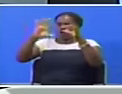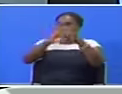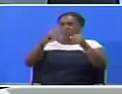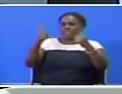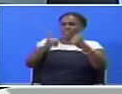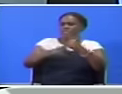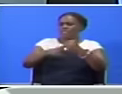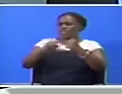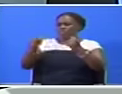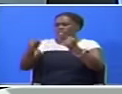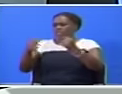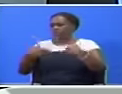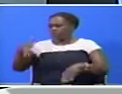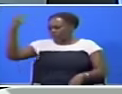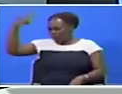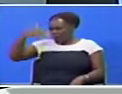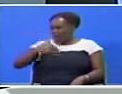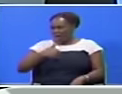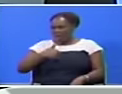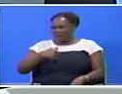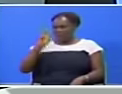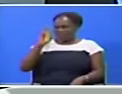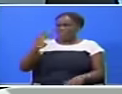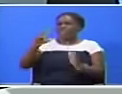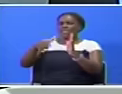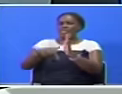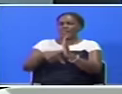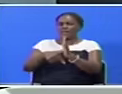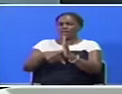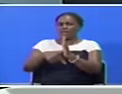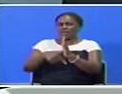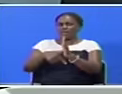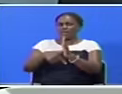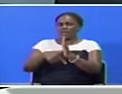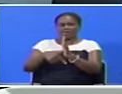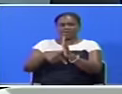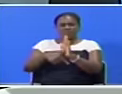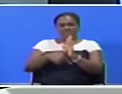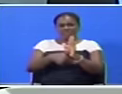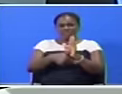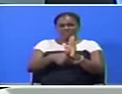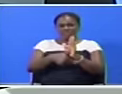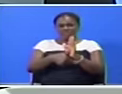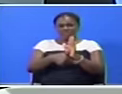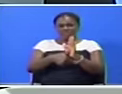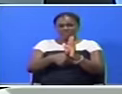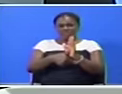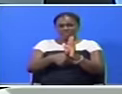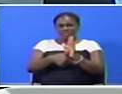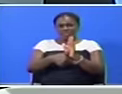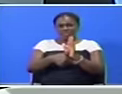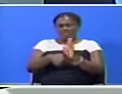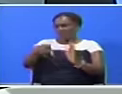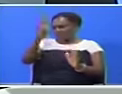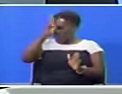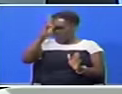people uh-huh. to the national grid. That electricity one, yeah. We've yes. taken a look at that as we well looked, with that previous statement. Yes. Yes. And that and was, also on the police. On the